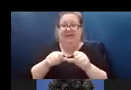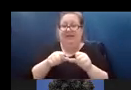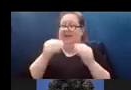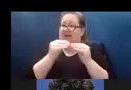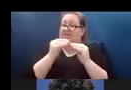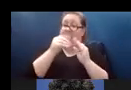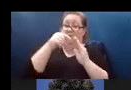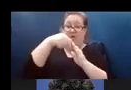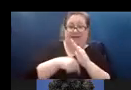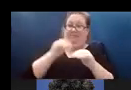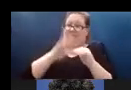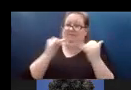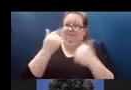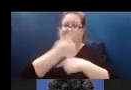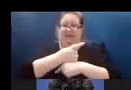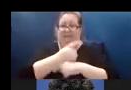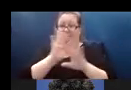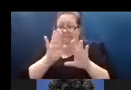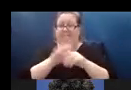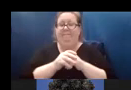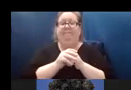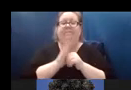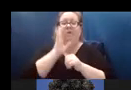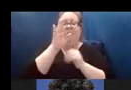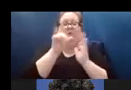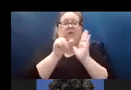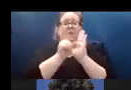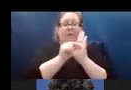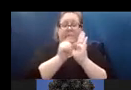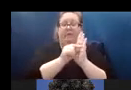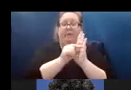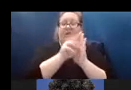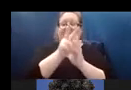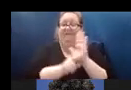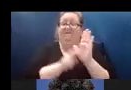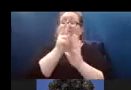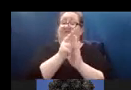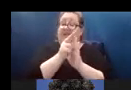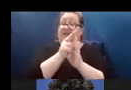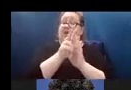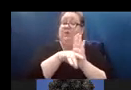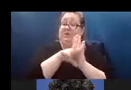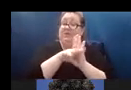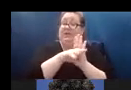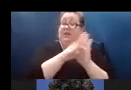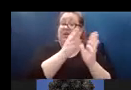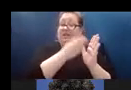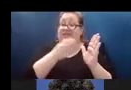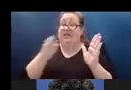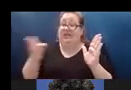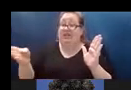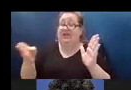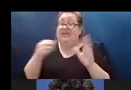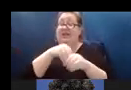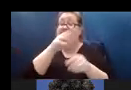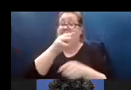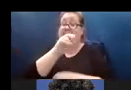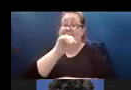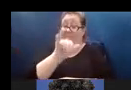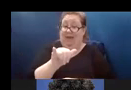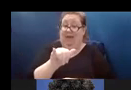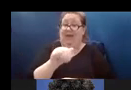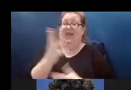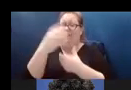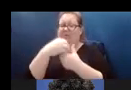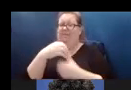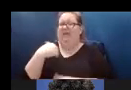going to get into today. We'll be publishing a video series in May, and we are undertaking some youth engagement, and Drew will talk more about this